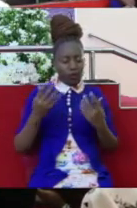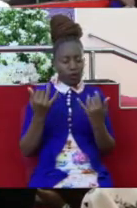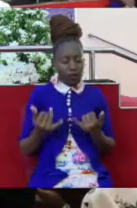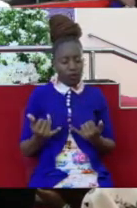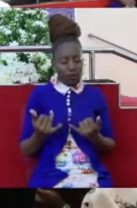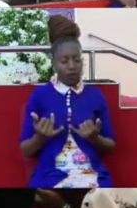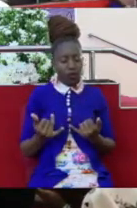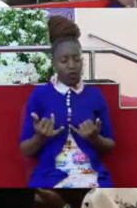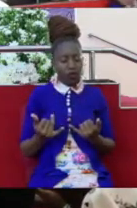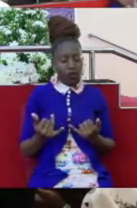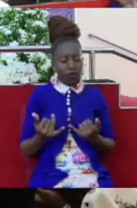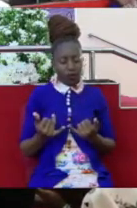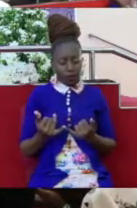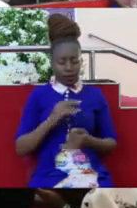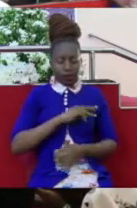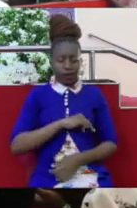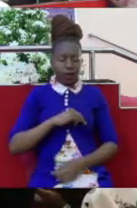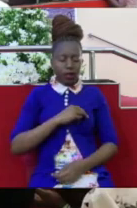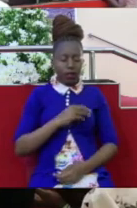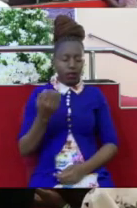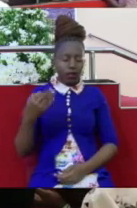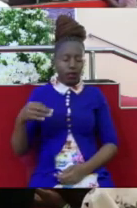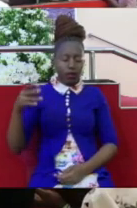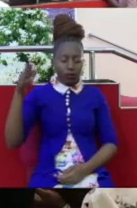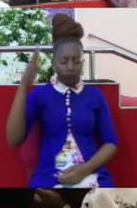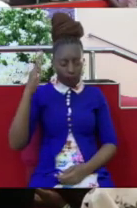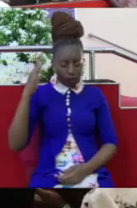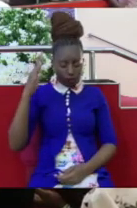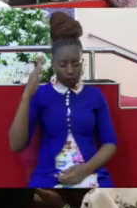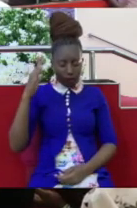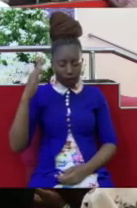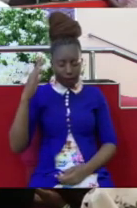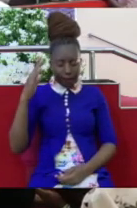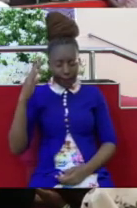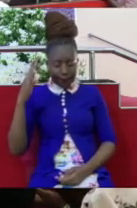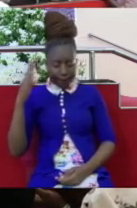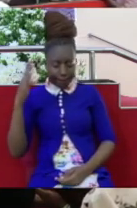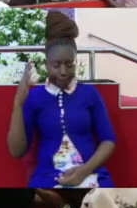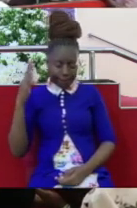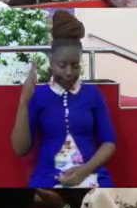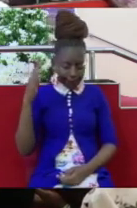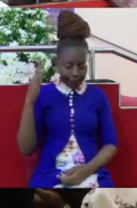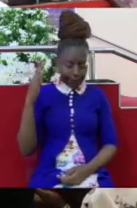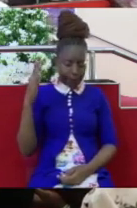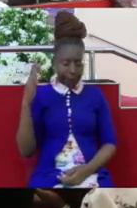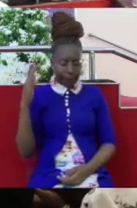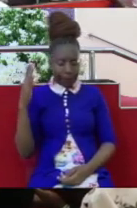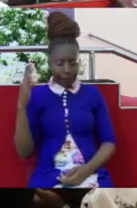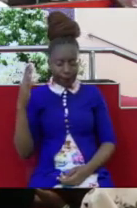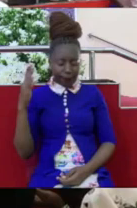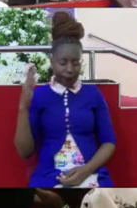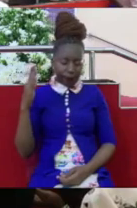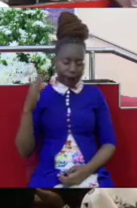I receive now the mercy of God. The mercy of God. Which is God rescuing me. Which is God rescuing me. Out of my troubles. Out of